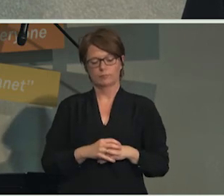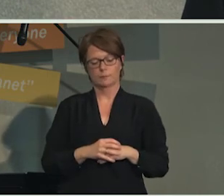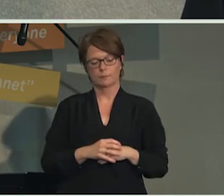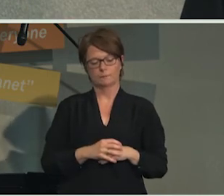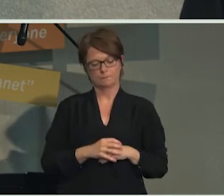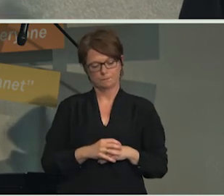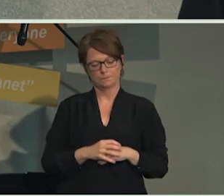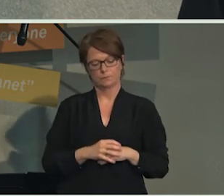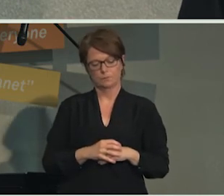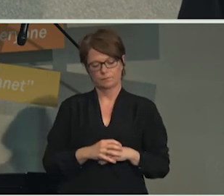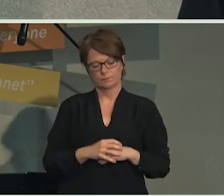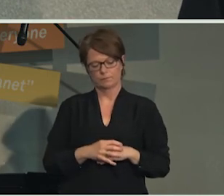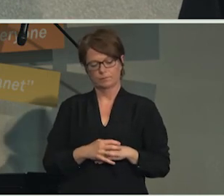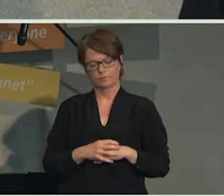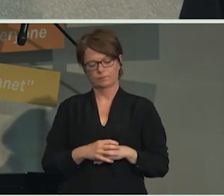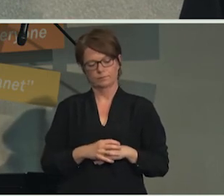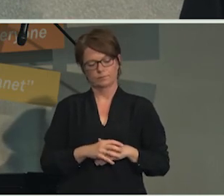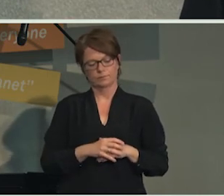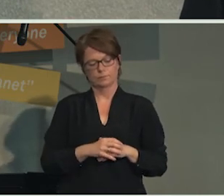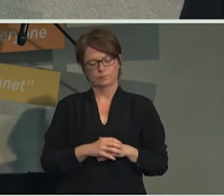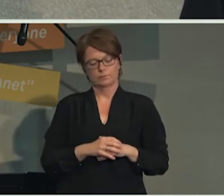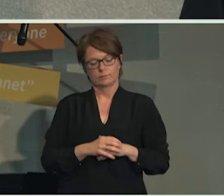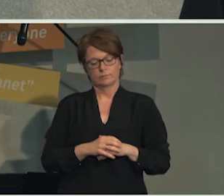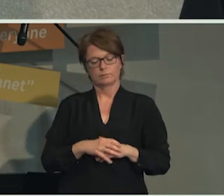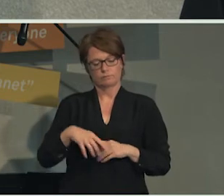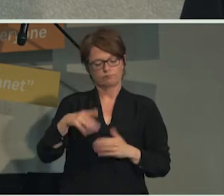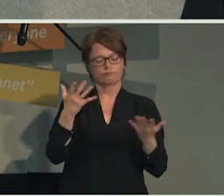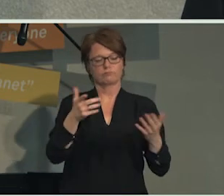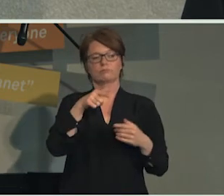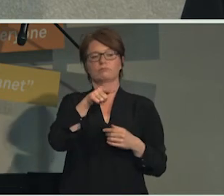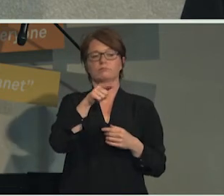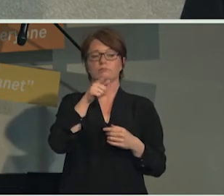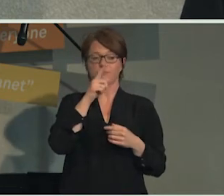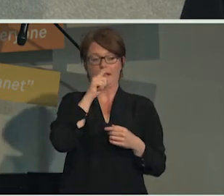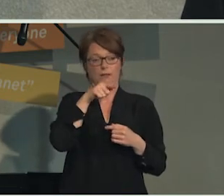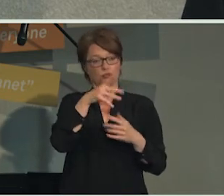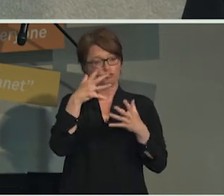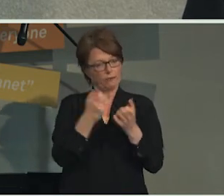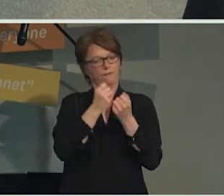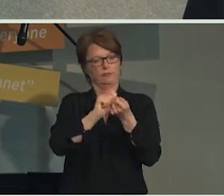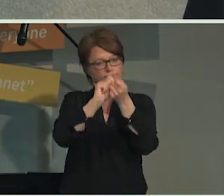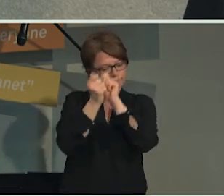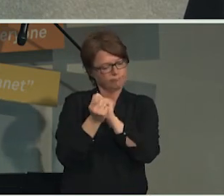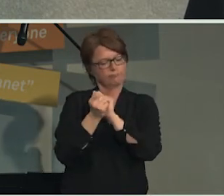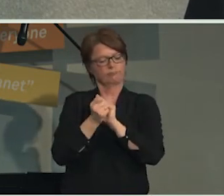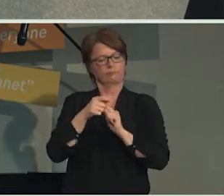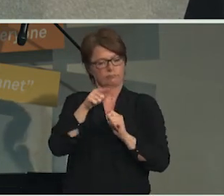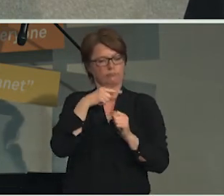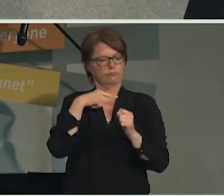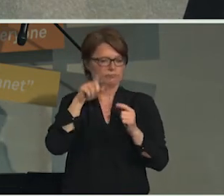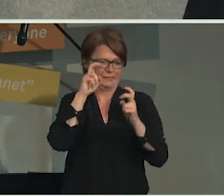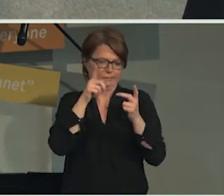occasion, we will see how much this is at urge are the upcoming European elections. And